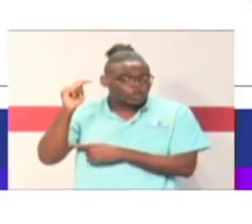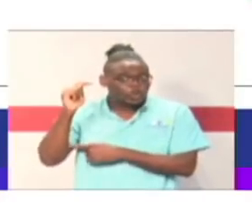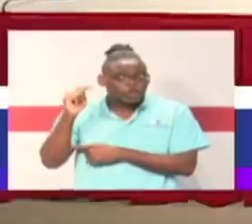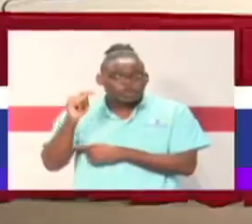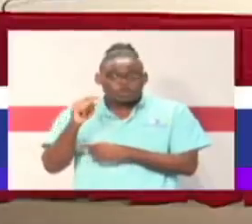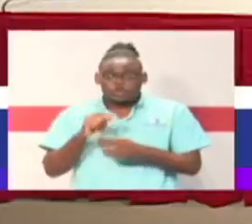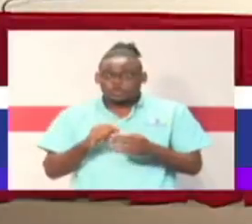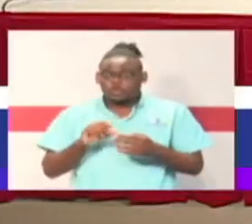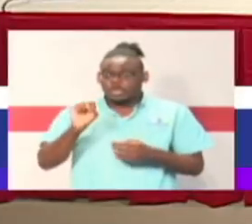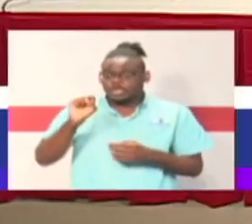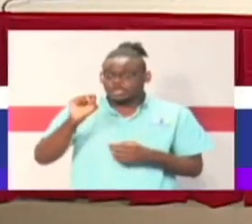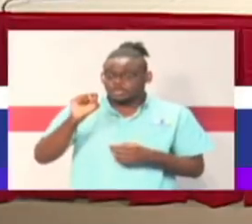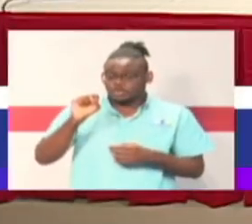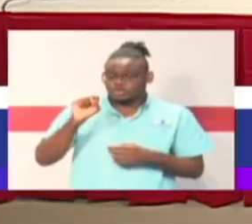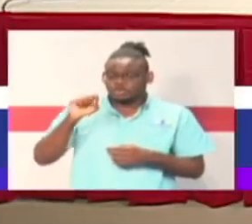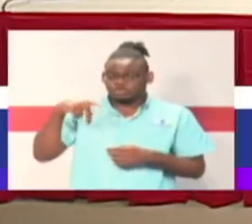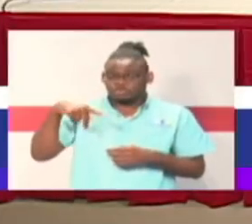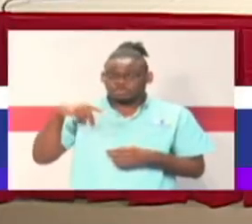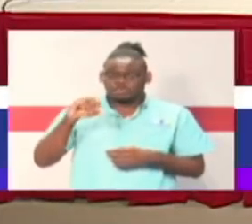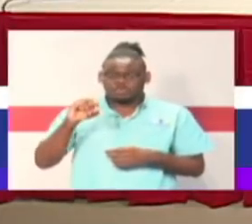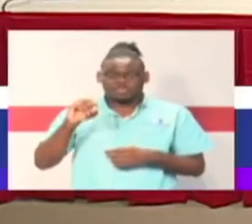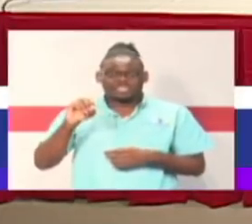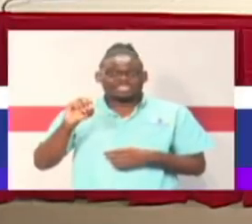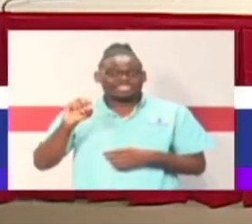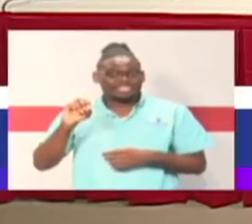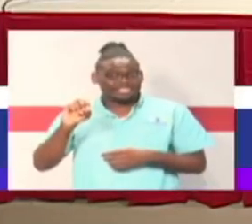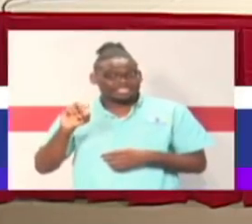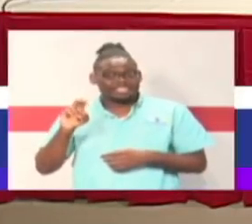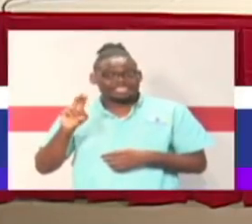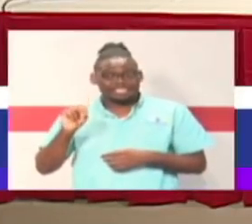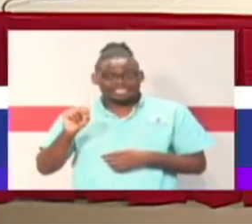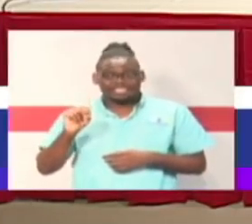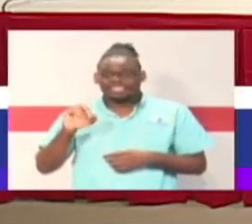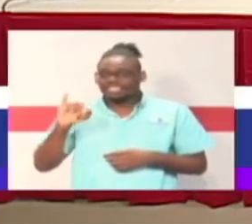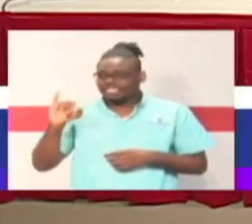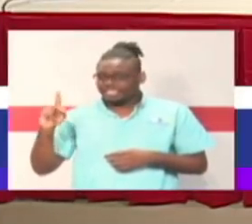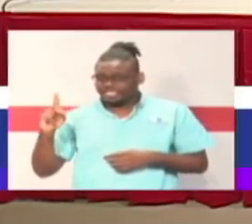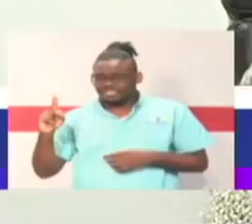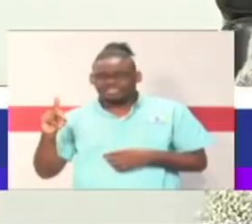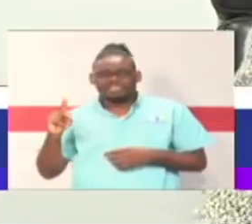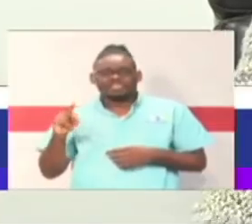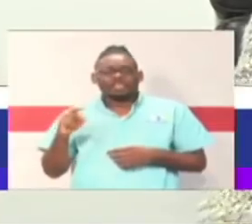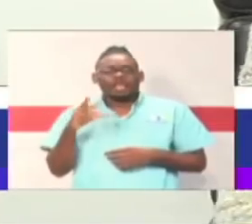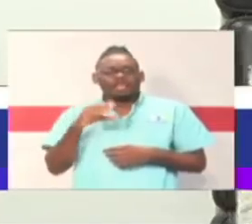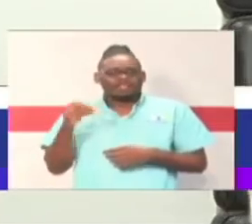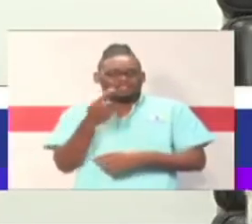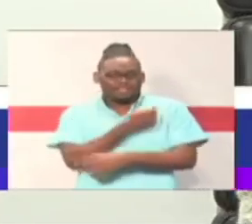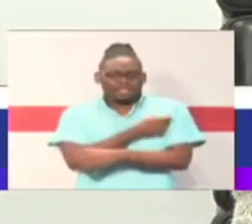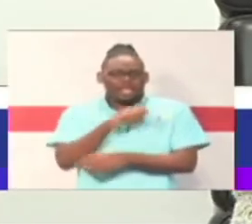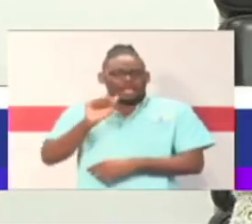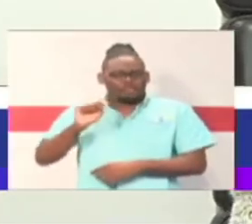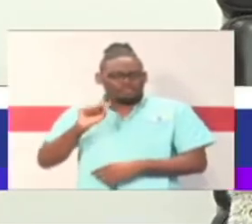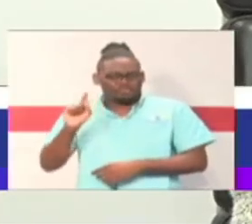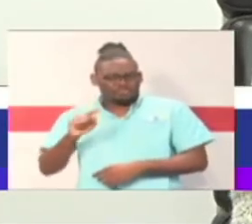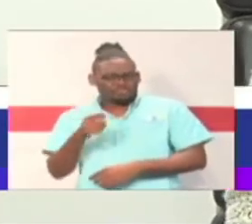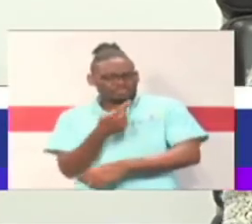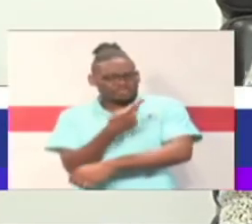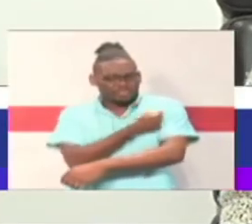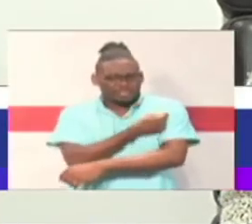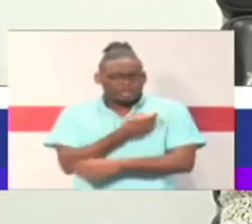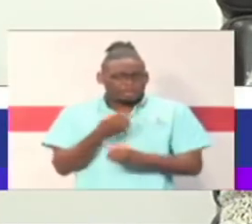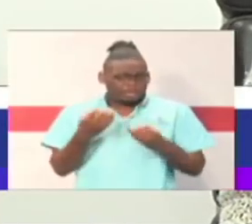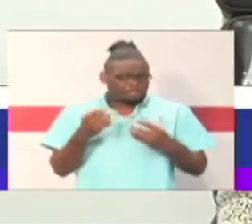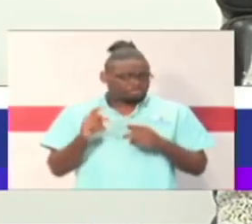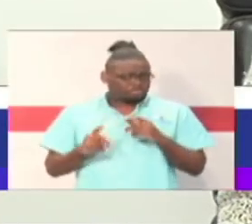So I'll take these two questions. Thank you very much. The topic